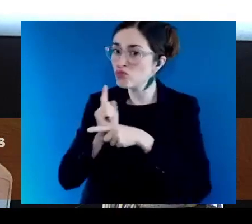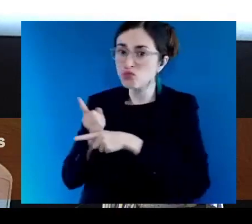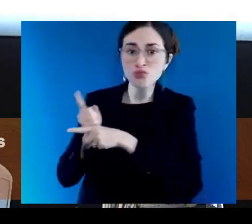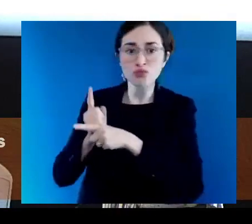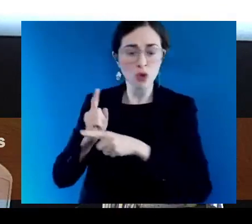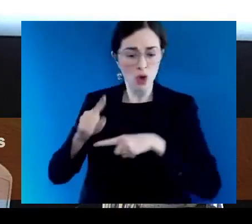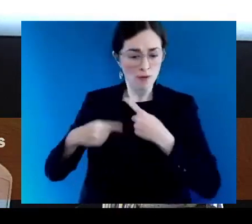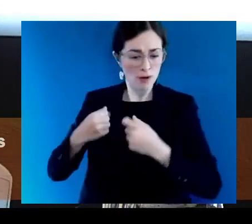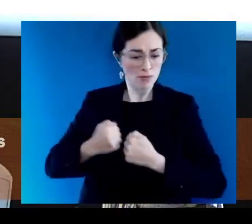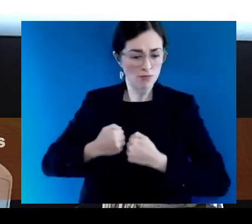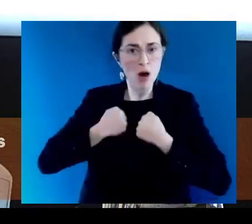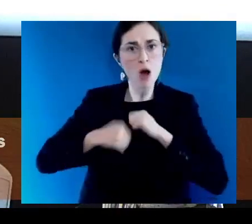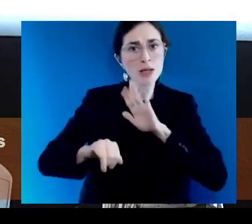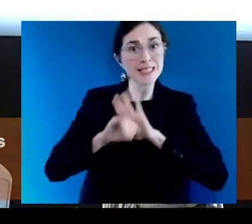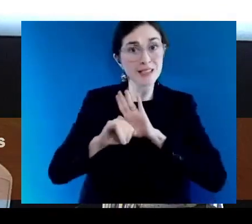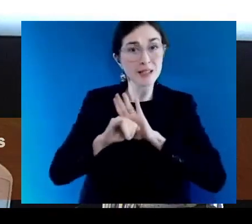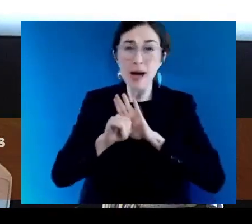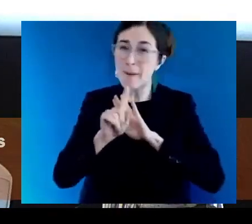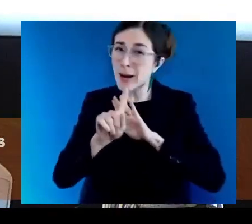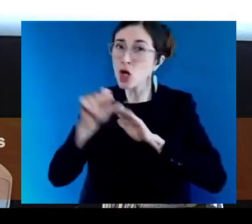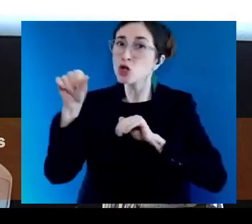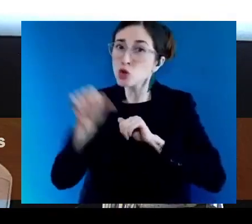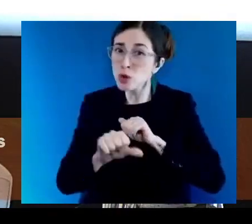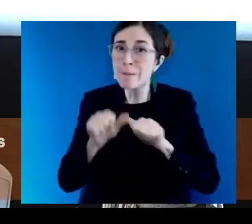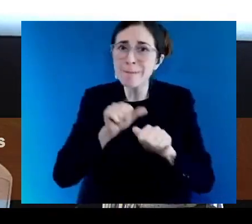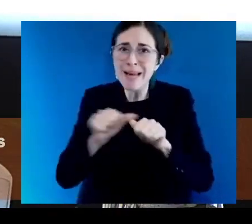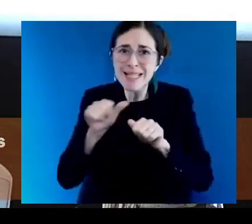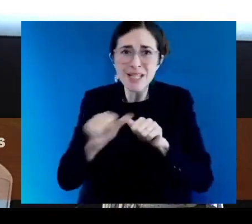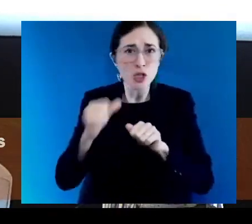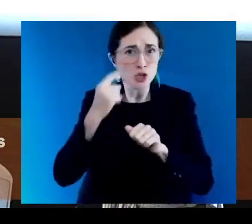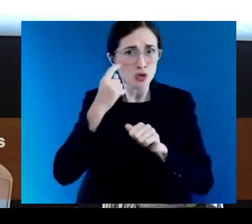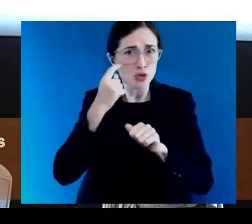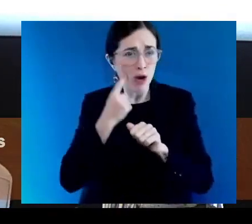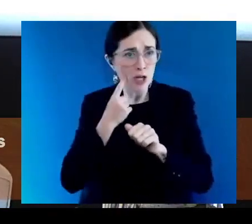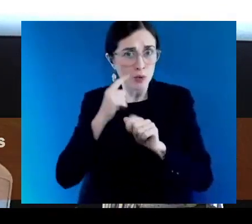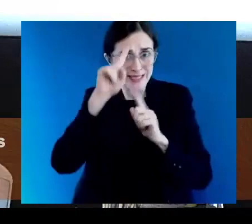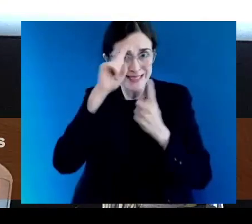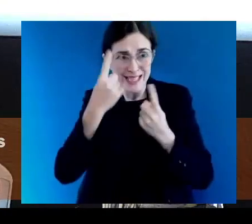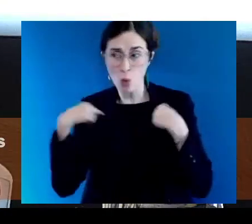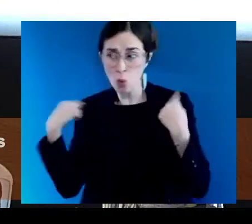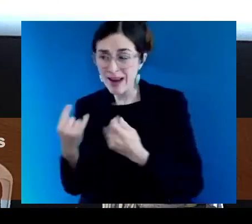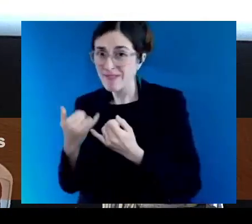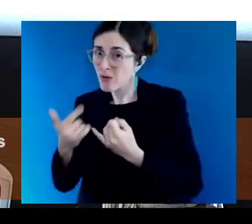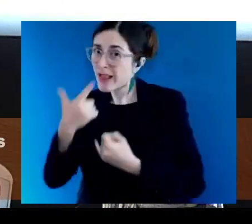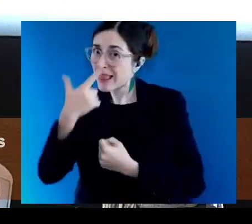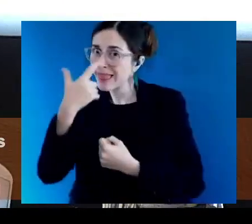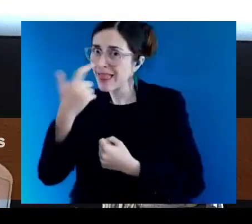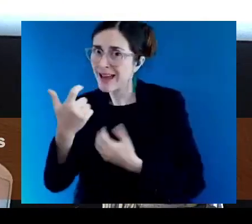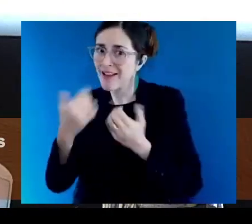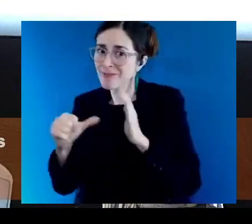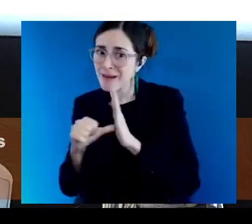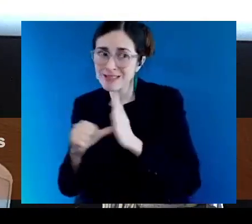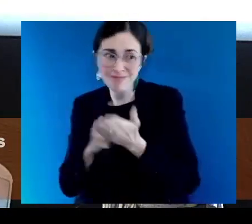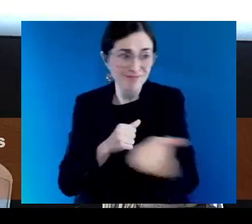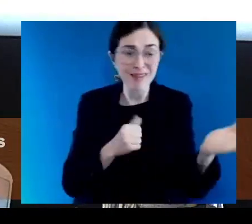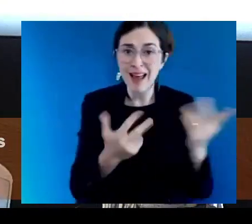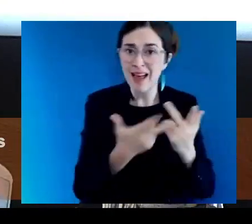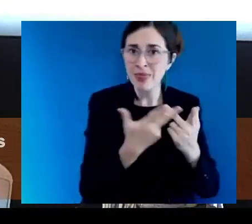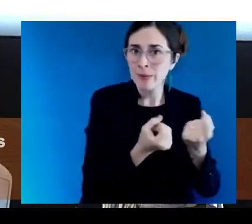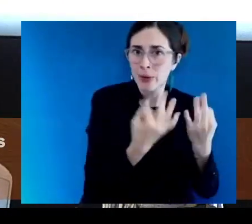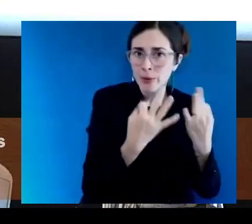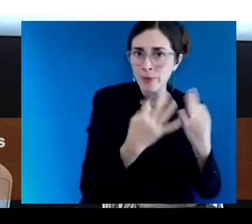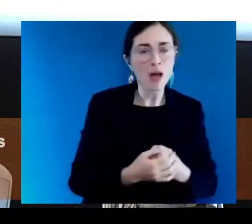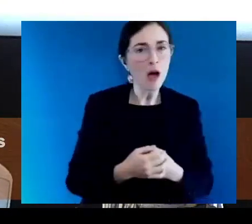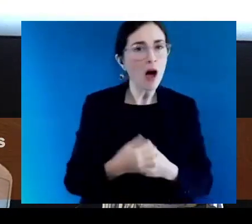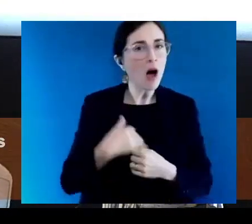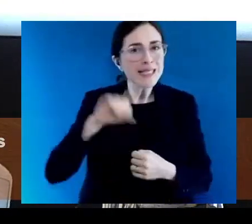identity, when we should have understood better that we were really the fortunate ones. I failed to understand that for First Peoples, they